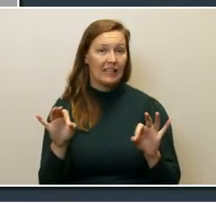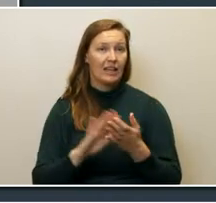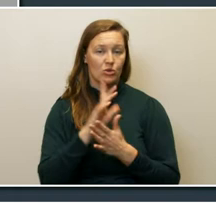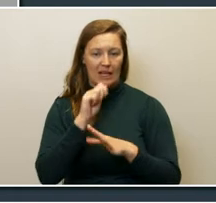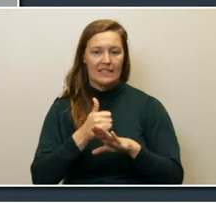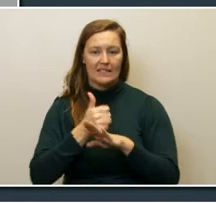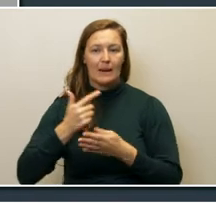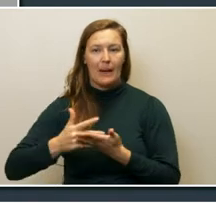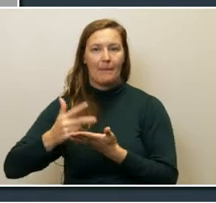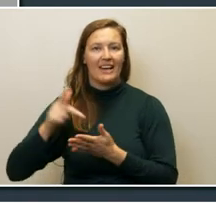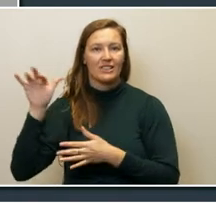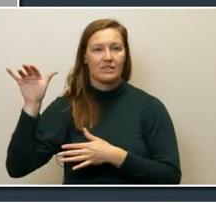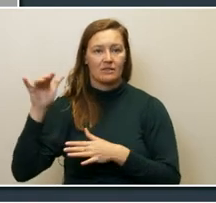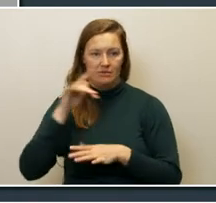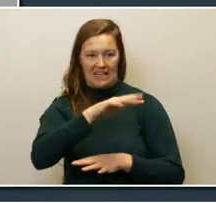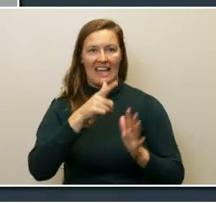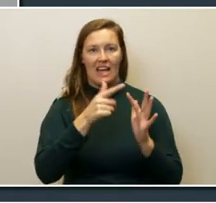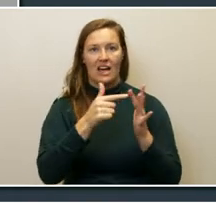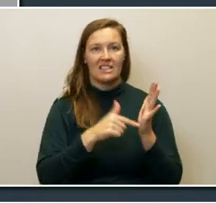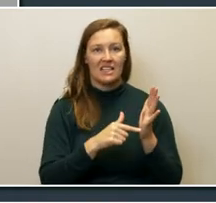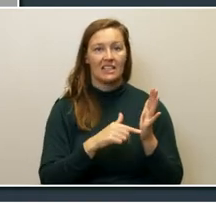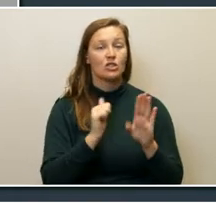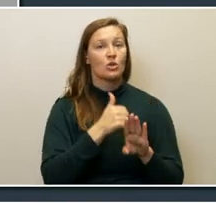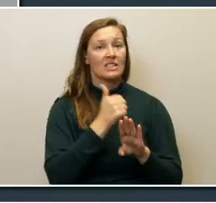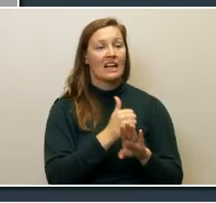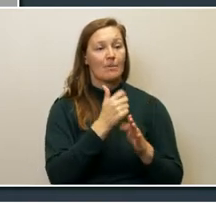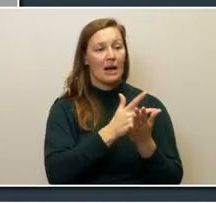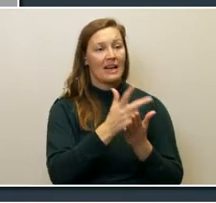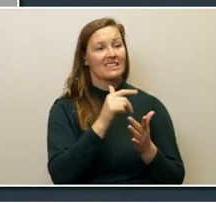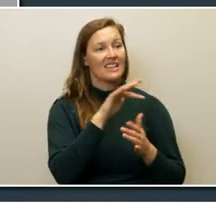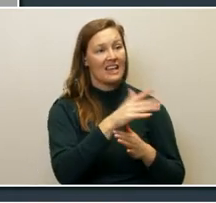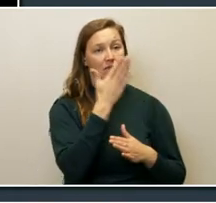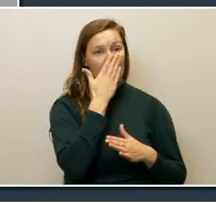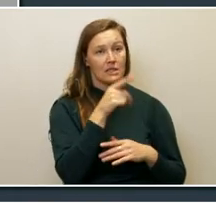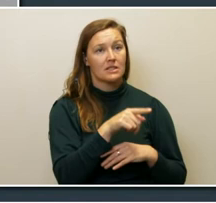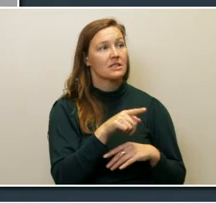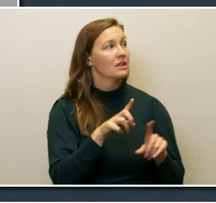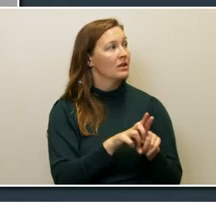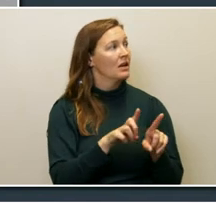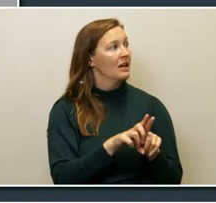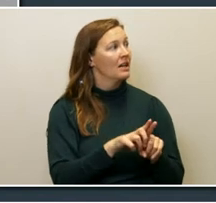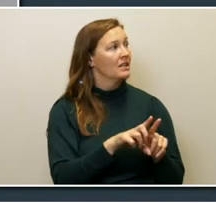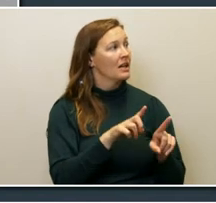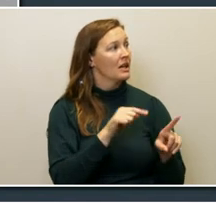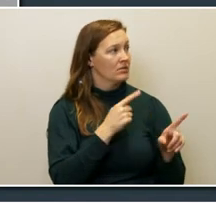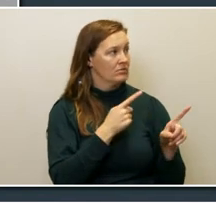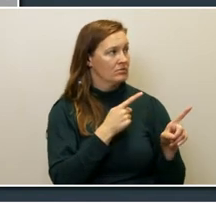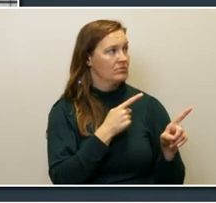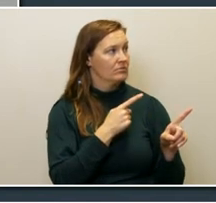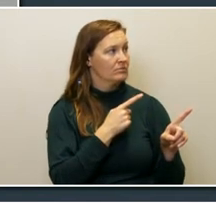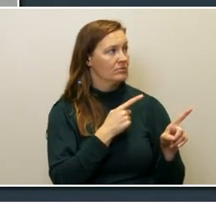parks along there. We're putting car parks in there. We're putting car parks out the front. We're putting car parks there. We're putting car parks